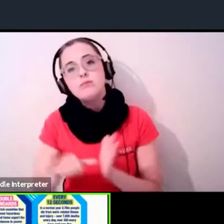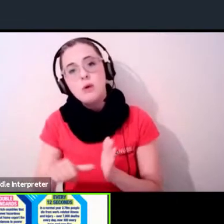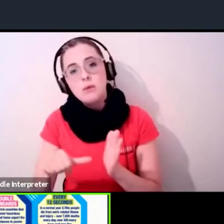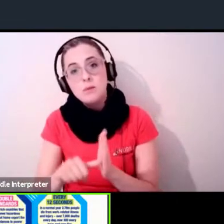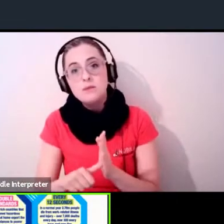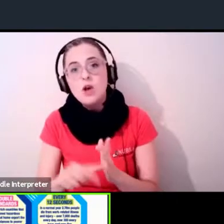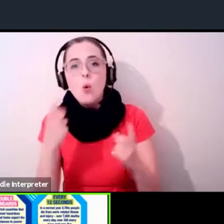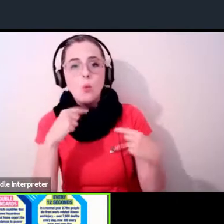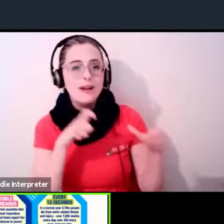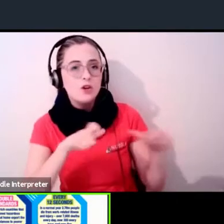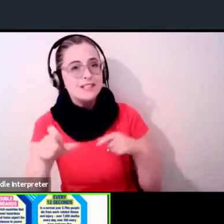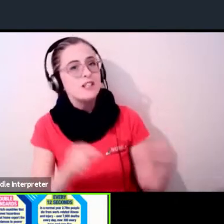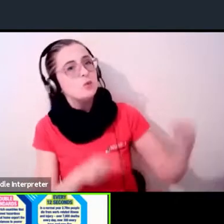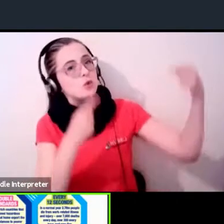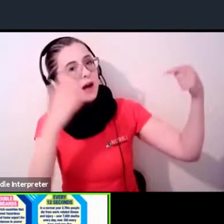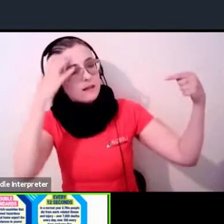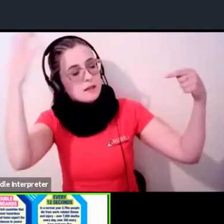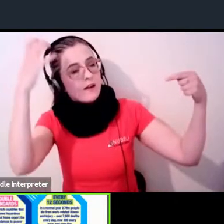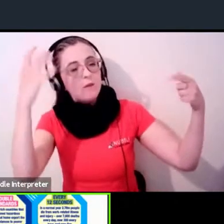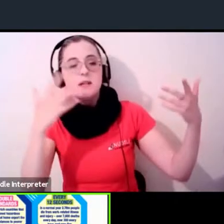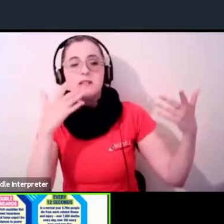government, employers and enforcers